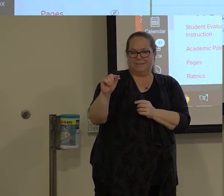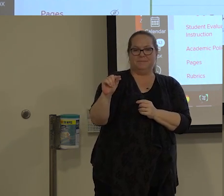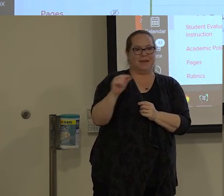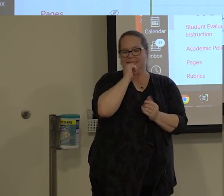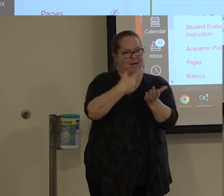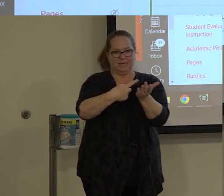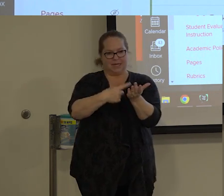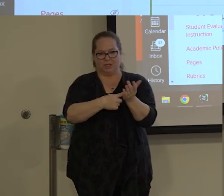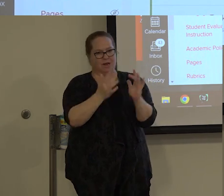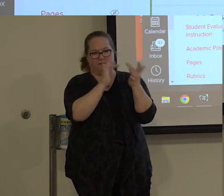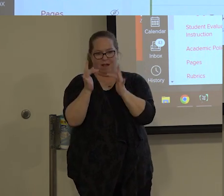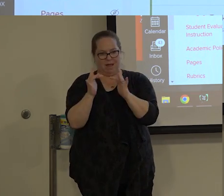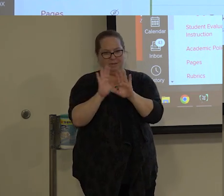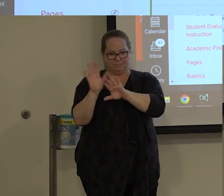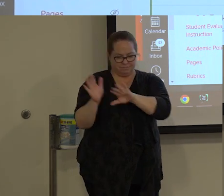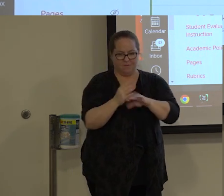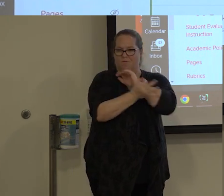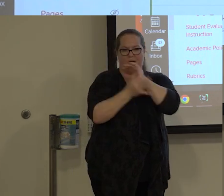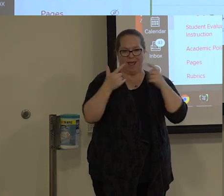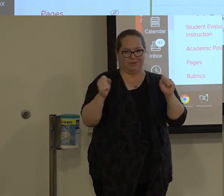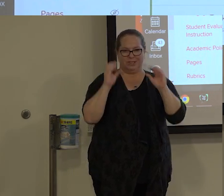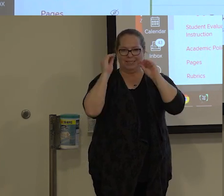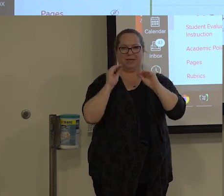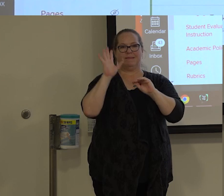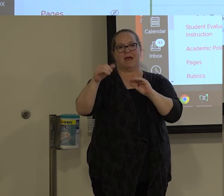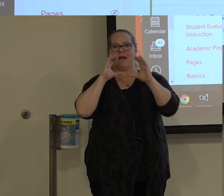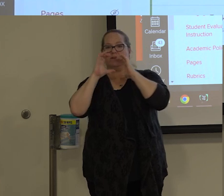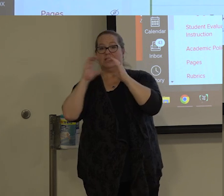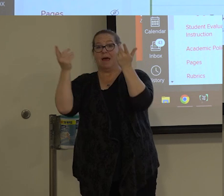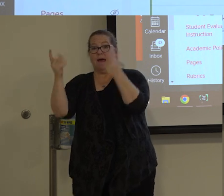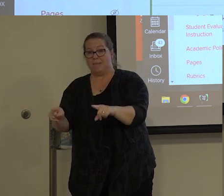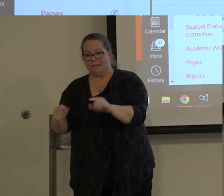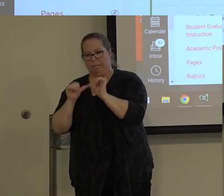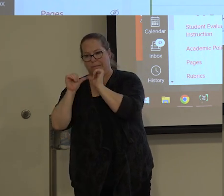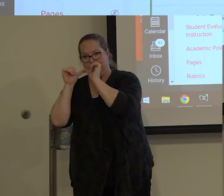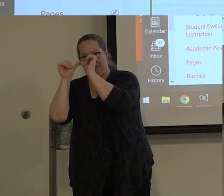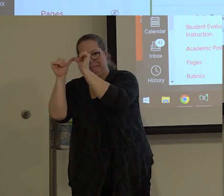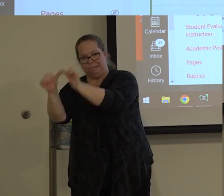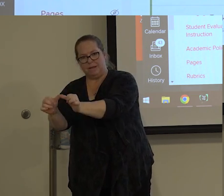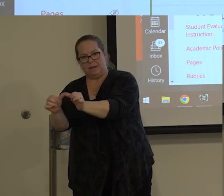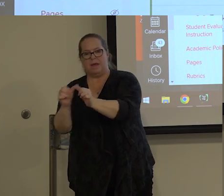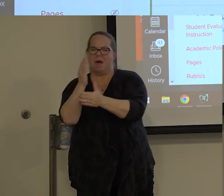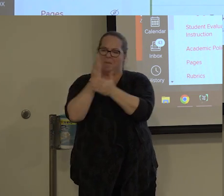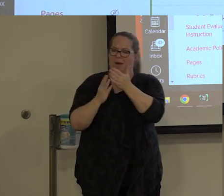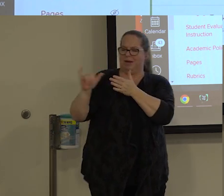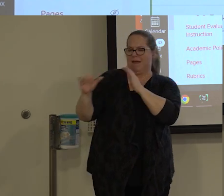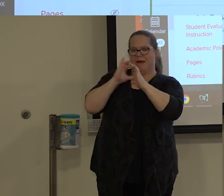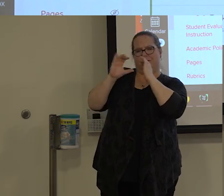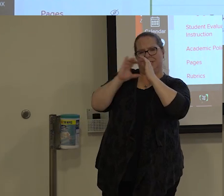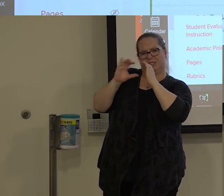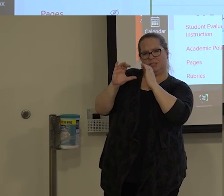a discussion of online synchronous modes in foreign language teaching. That conversation has happened and is still happening repeatedly. A part of those conversations,